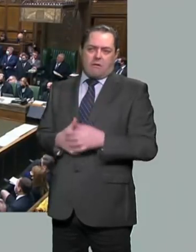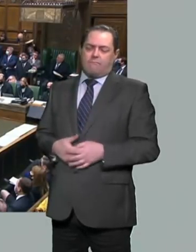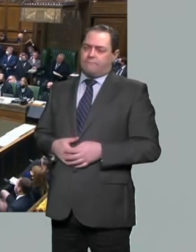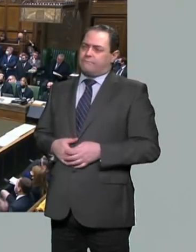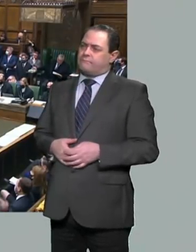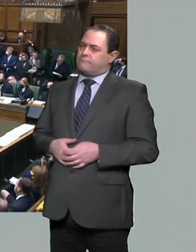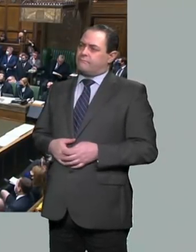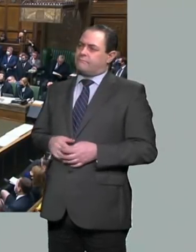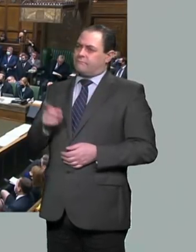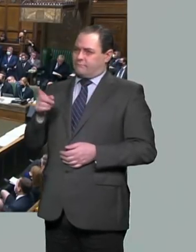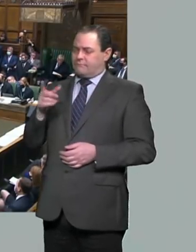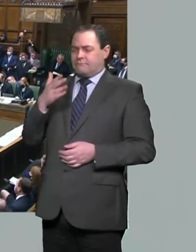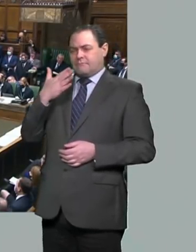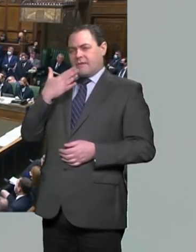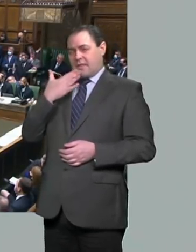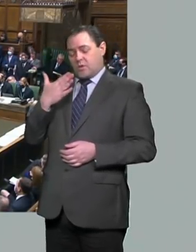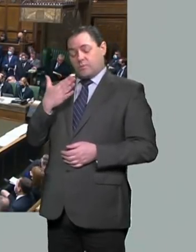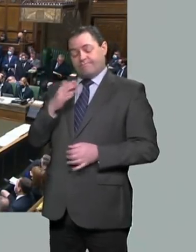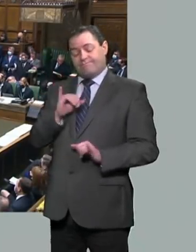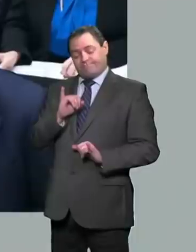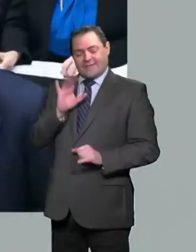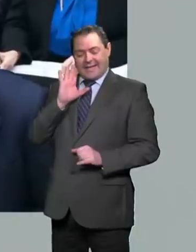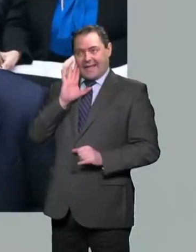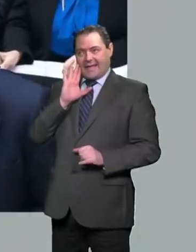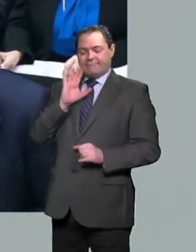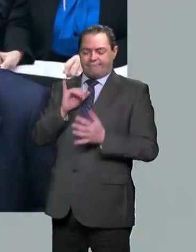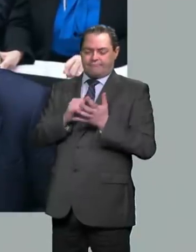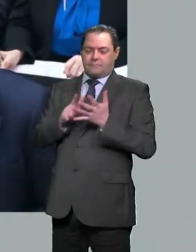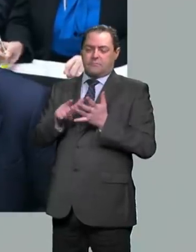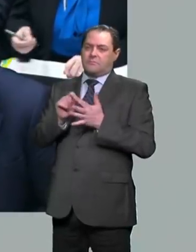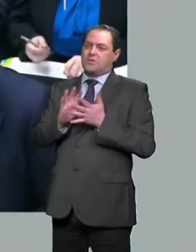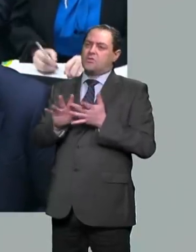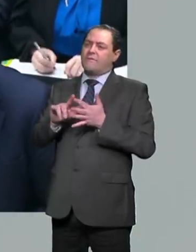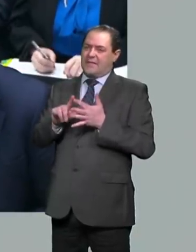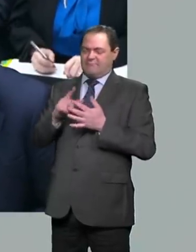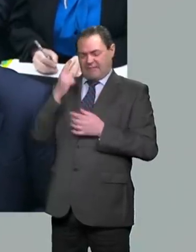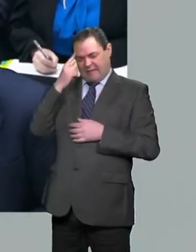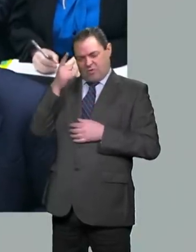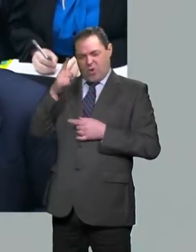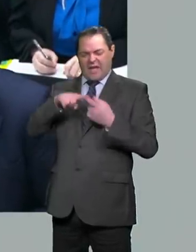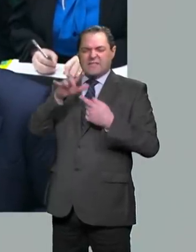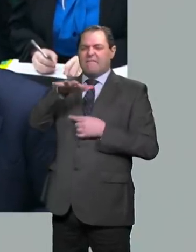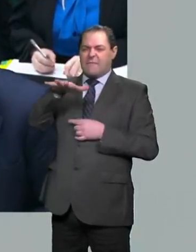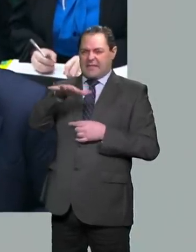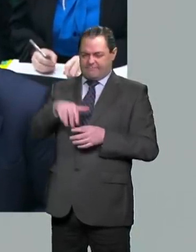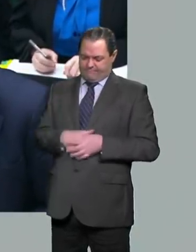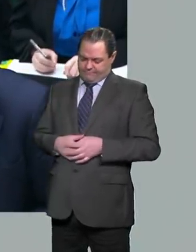Prime Minister. I thank my honourable. I'm very sorry to hear of Sophie's case, and my thoughts are with her family and her friends. And she's